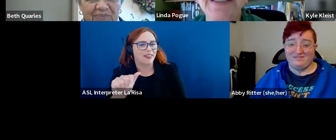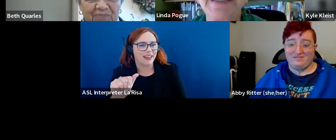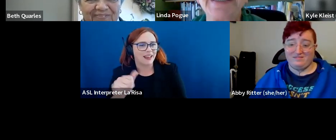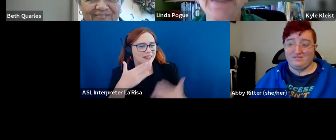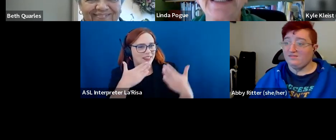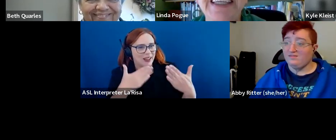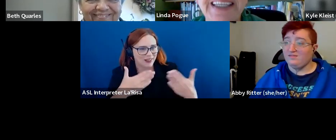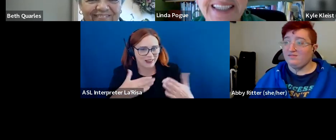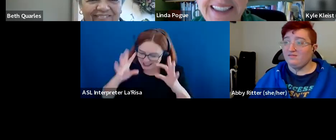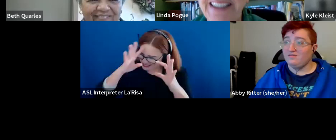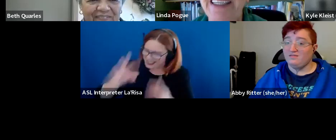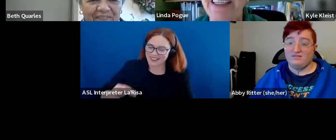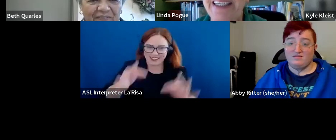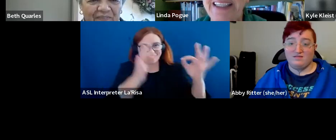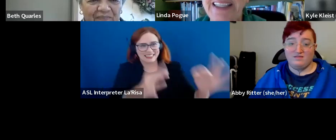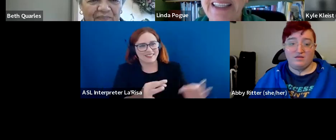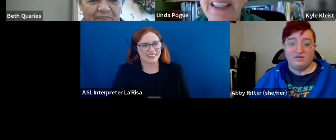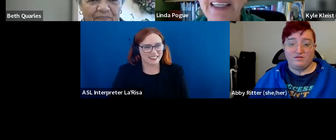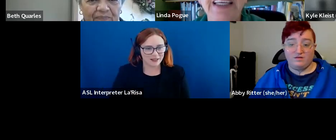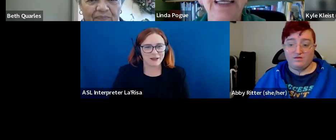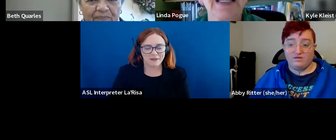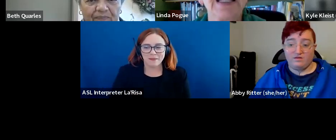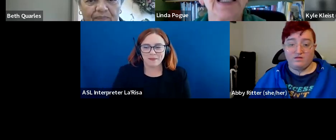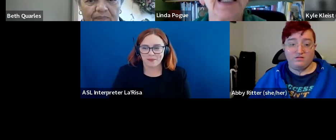Definitely. definitely.